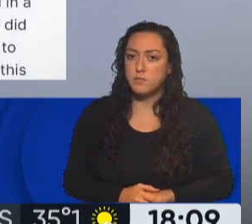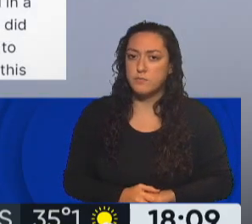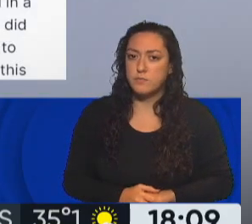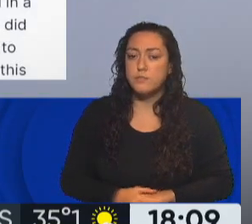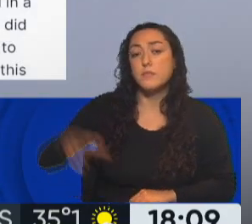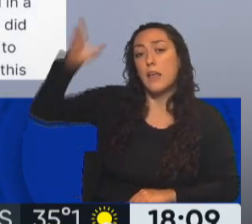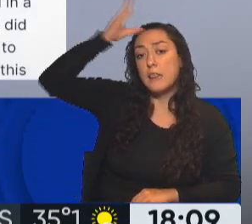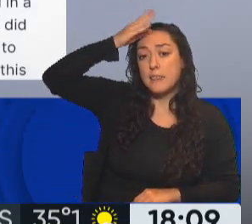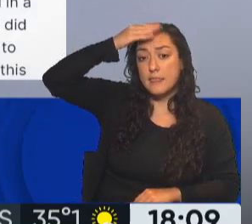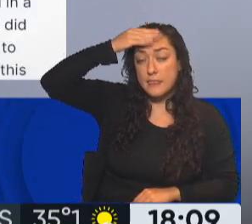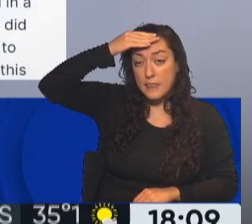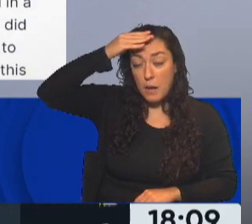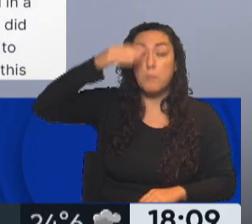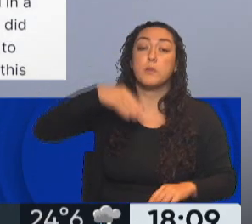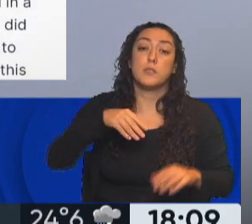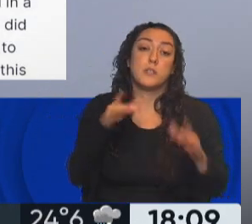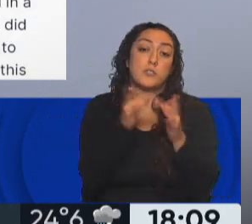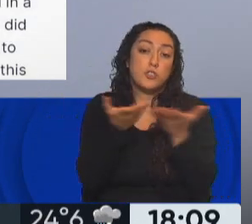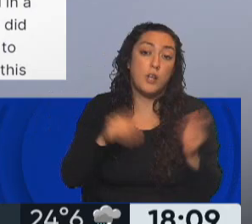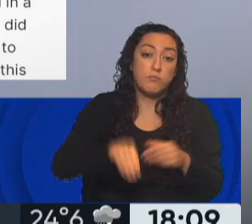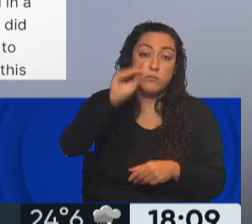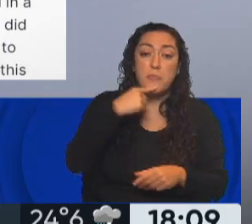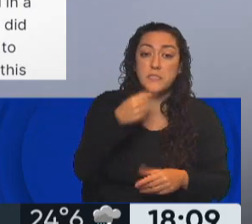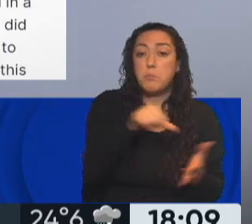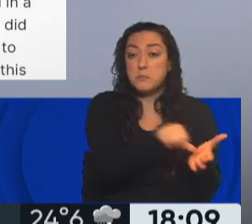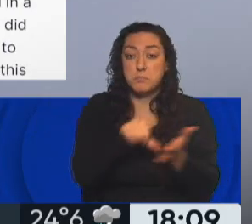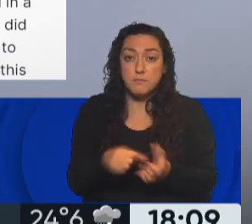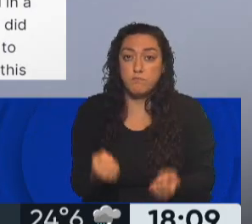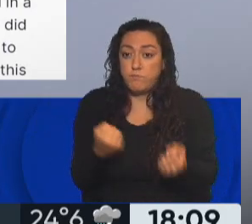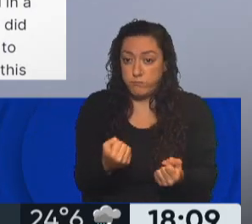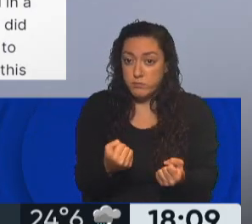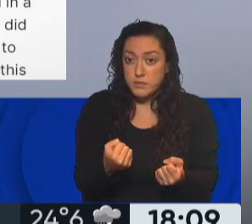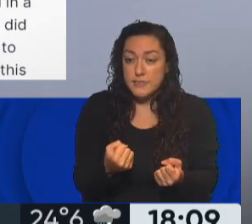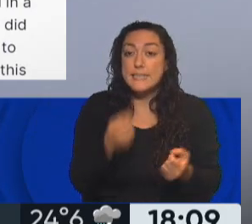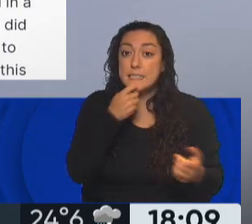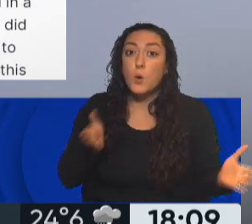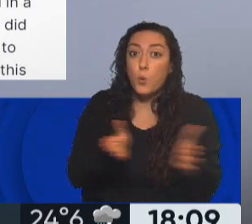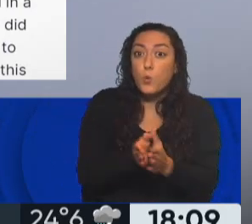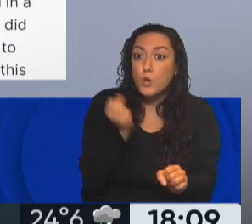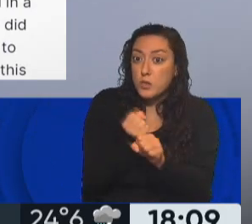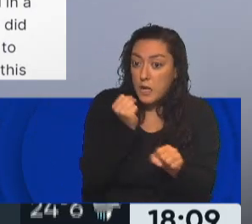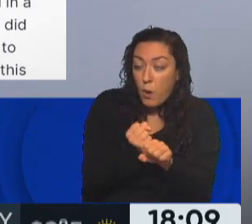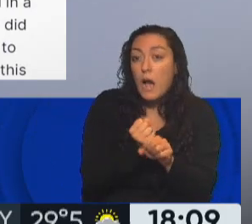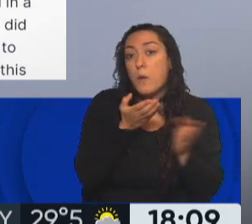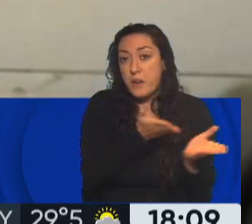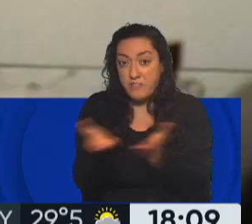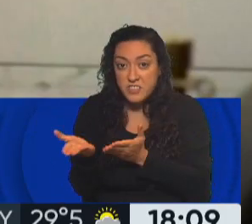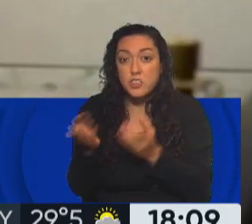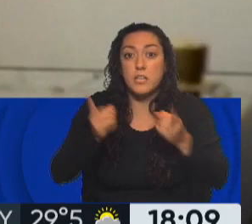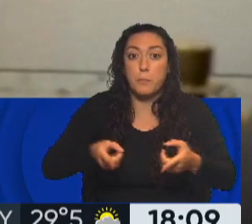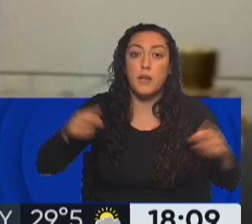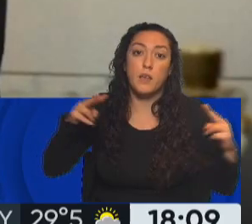Trump habla en ese post de las fortalezas de ambas naciones, del gran beneficio de trabajar juntos y de eventuales encuentros